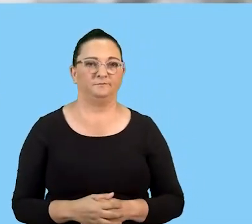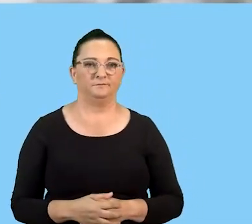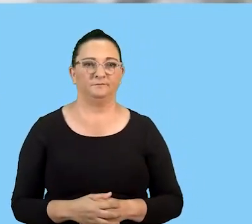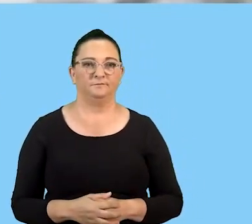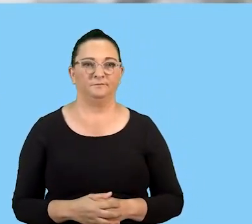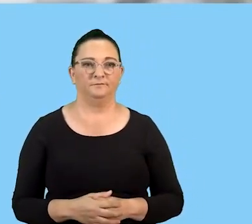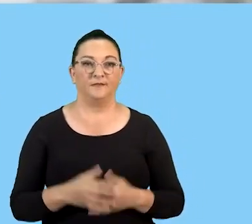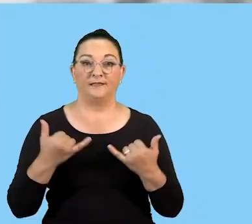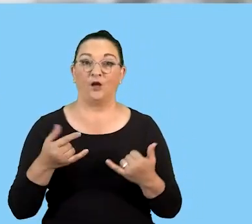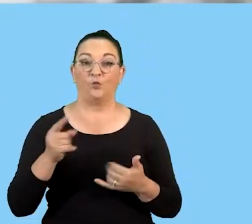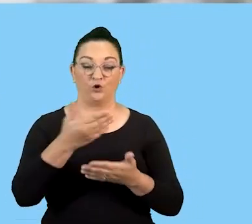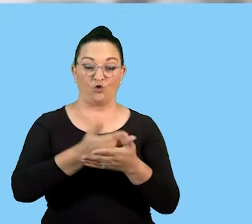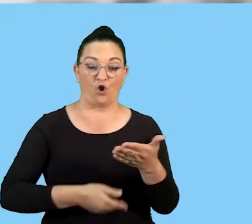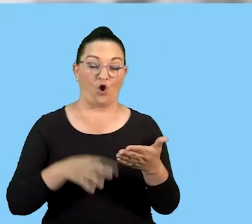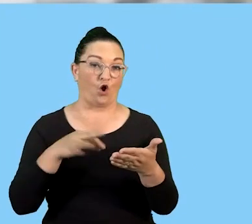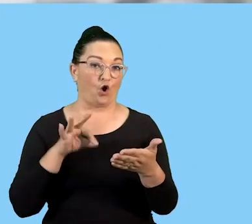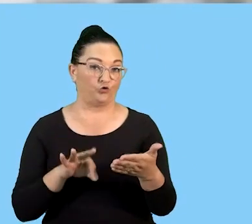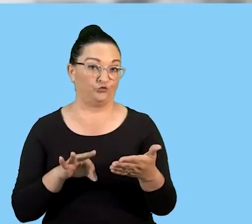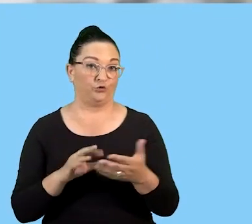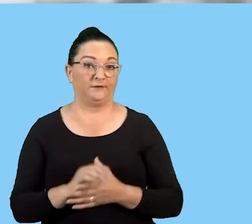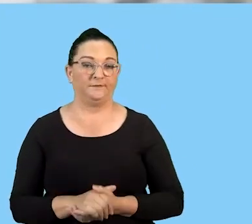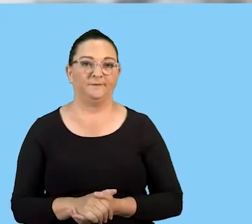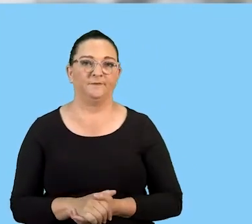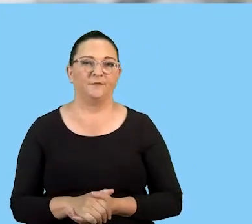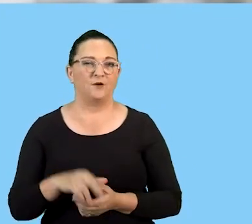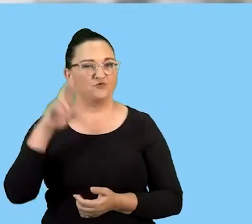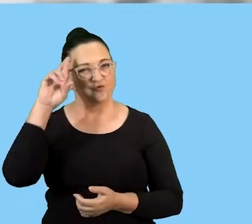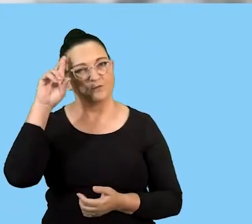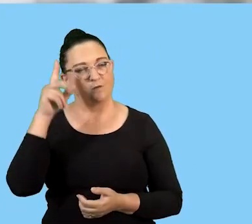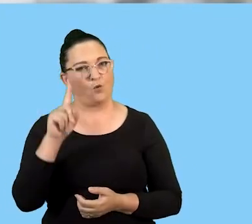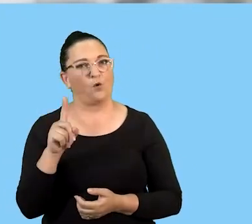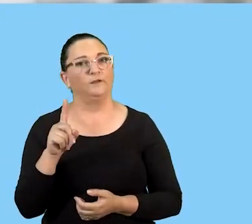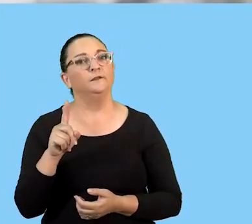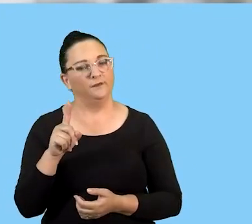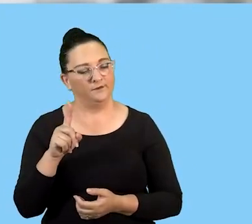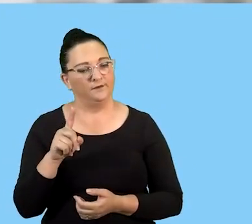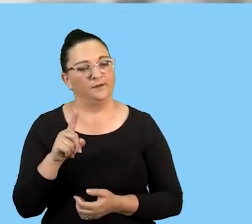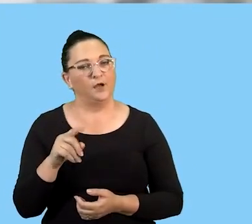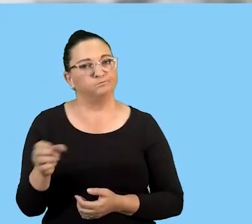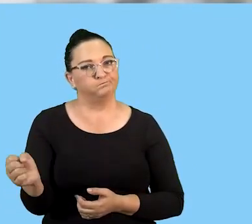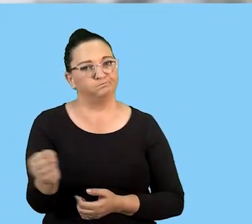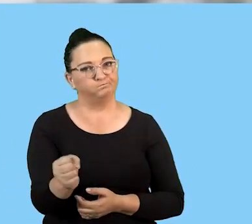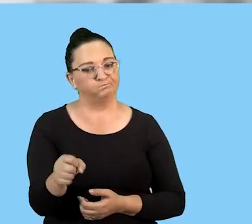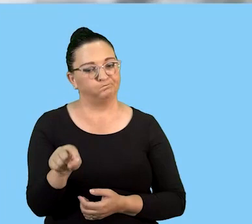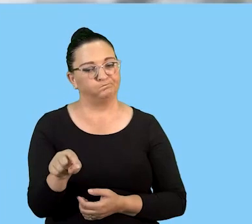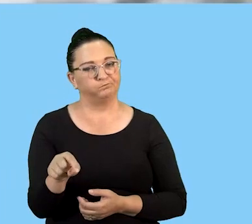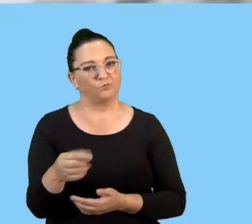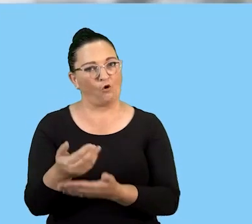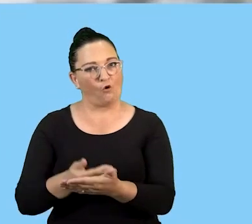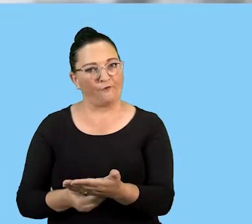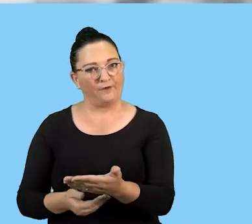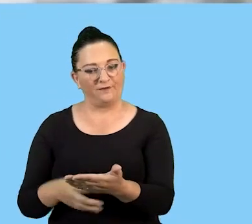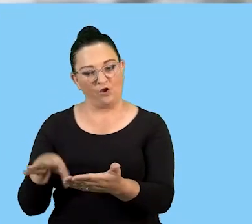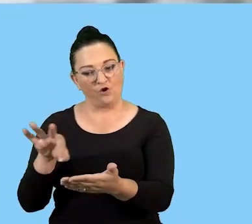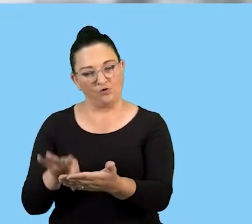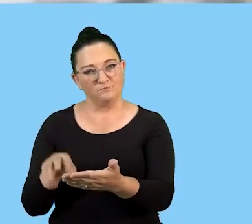Now let's look at contracts. Remember that when you have been offered a position, you need to sign a contract that